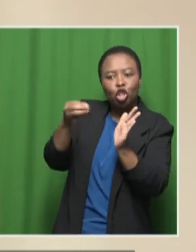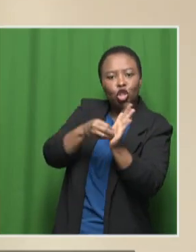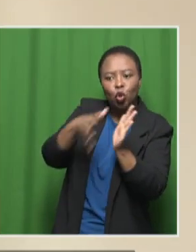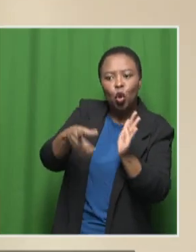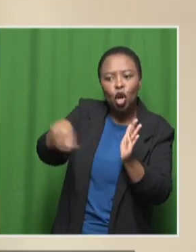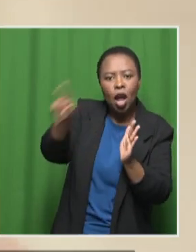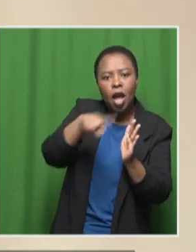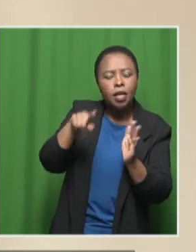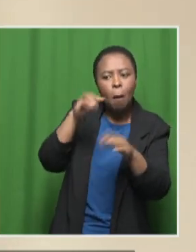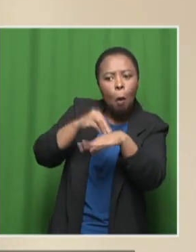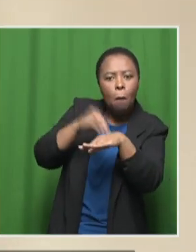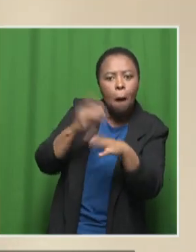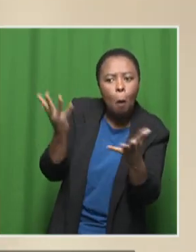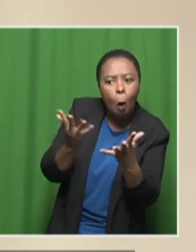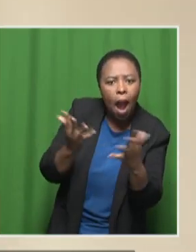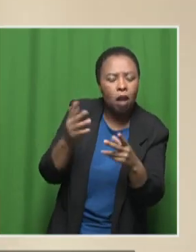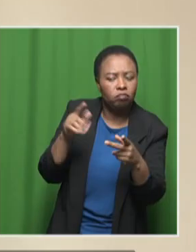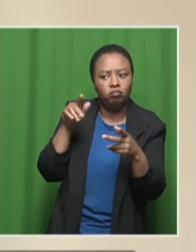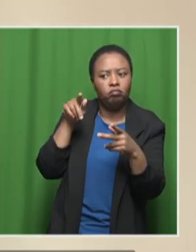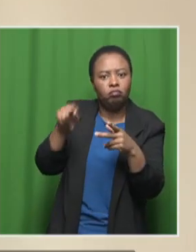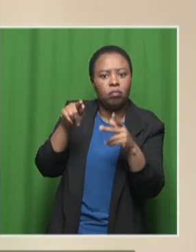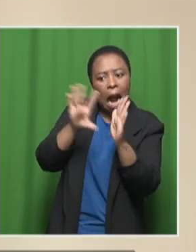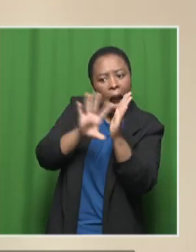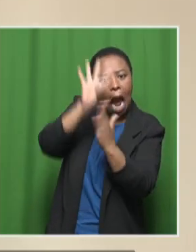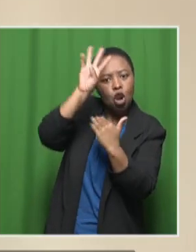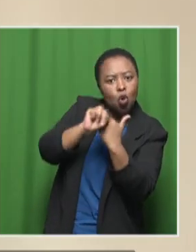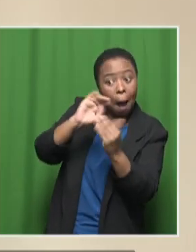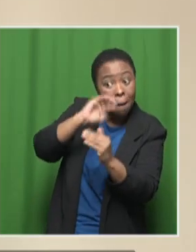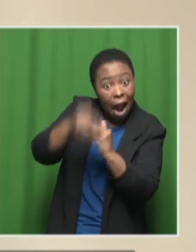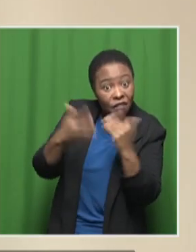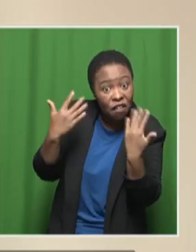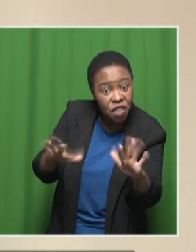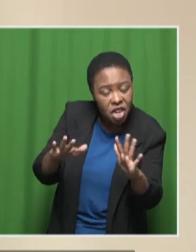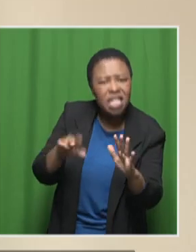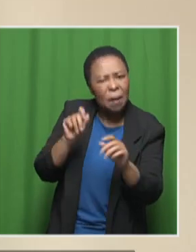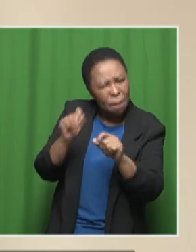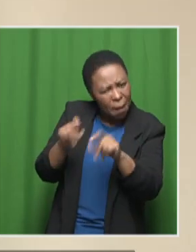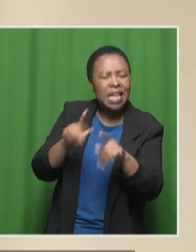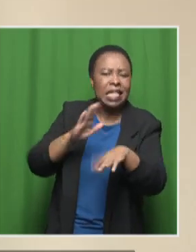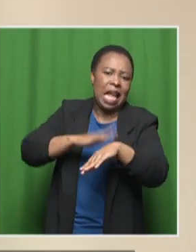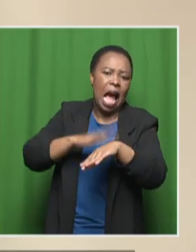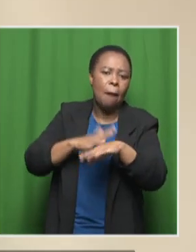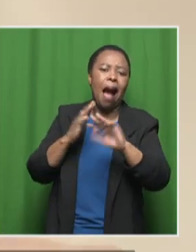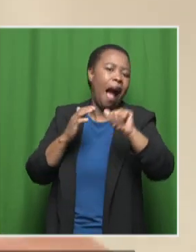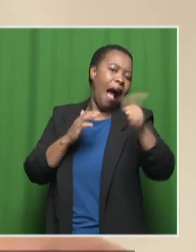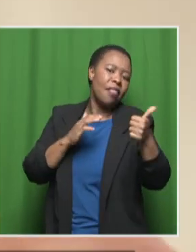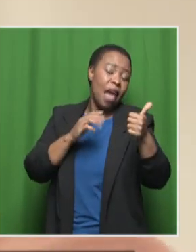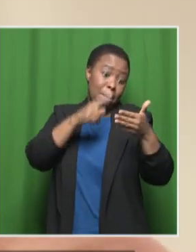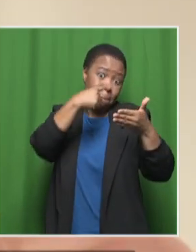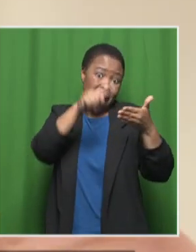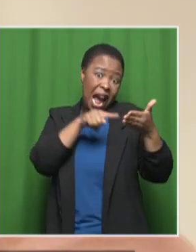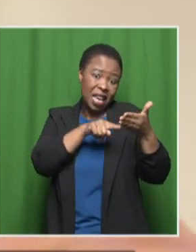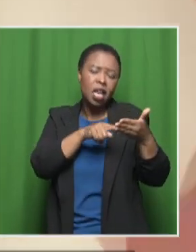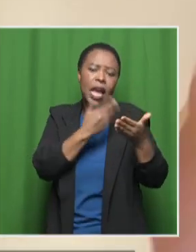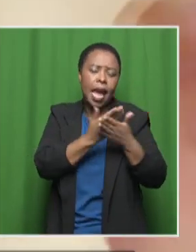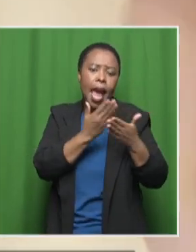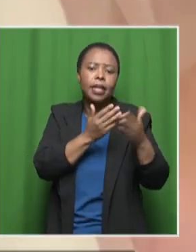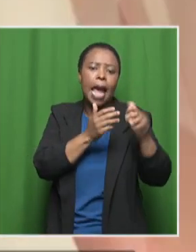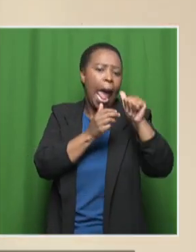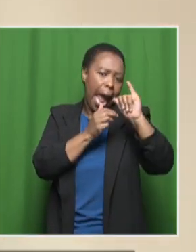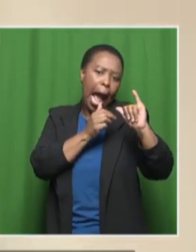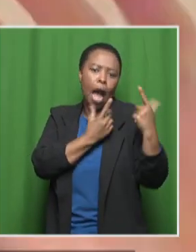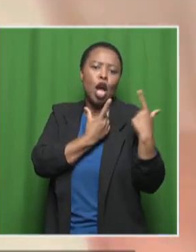problems they're having, where they are in the curriculum. And, we talk about the kind of the holes in the curriculum, sort of, like